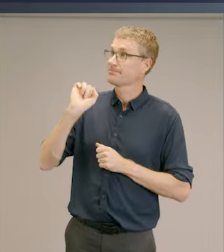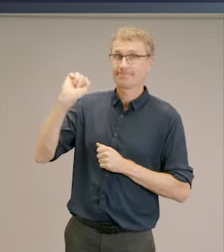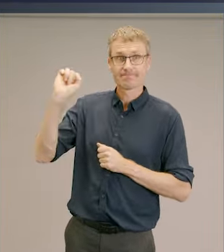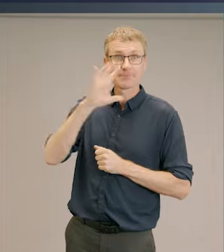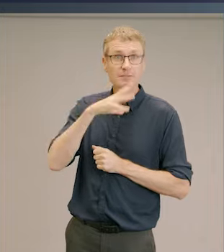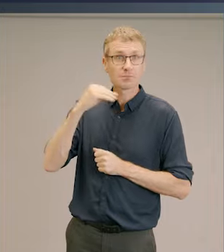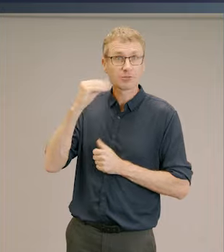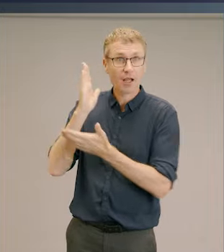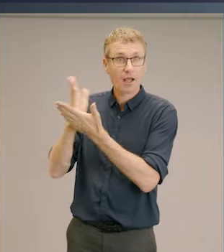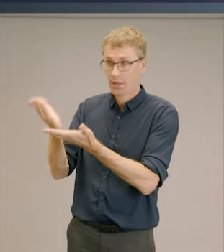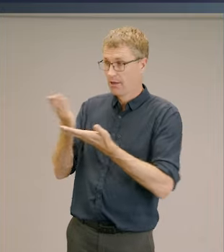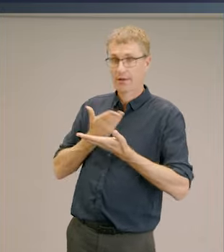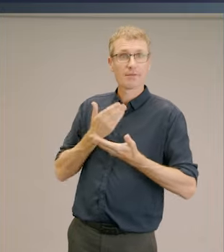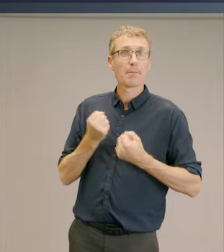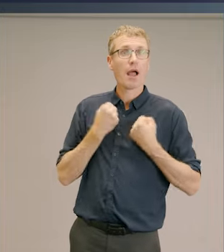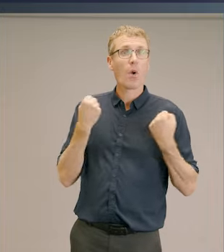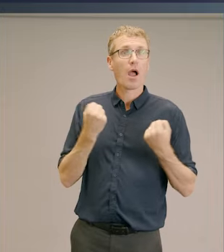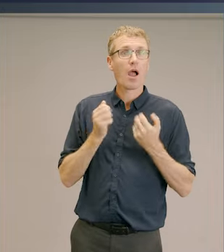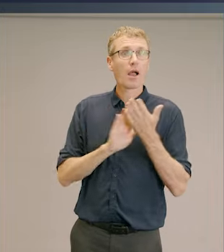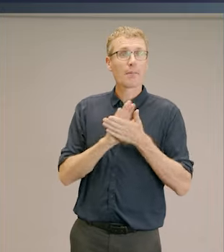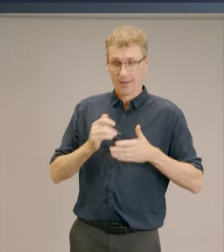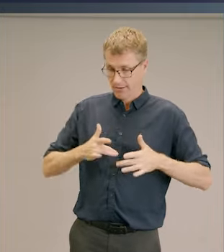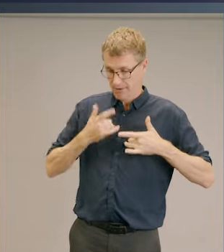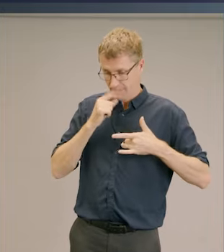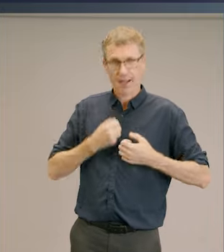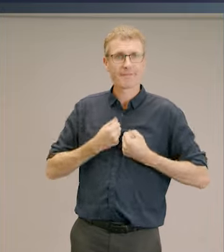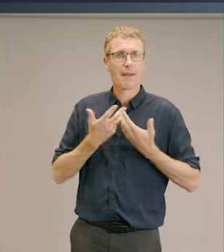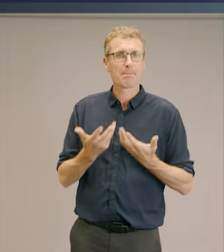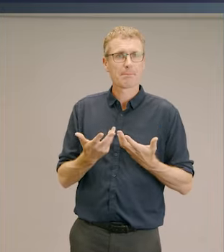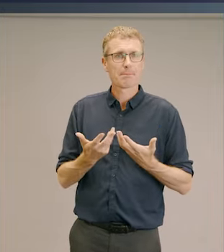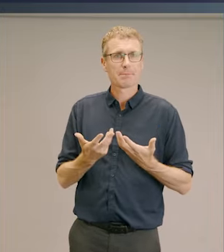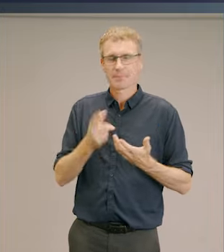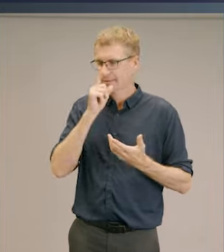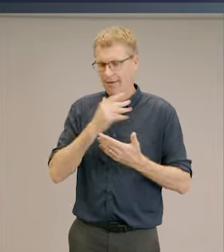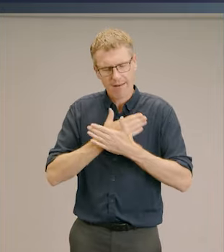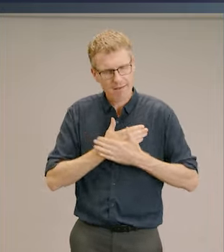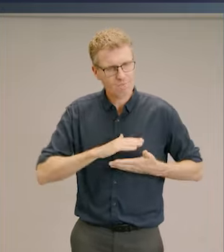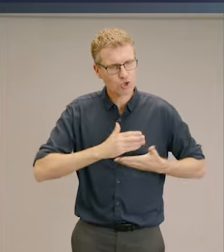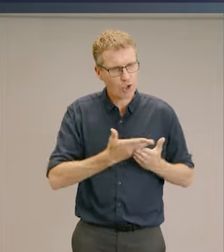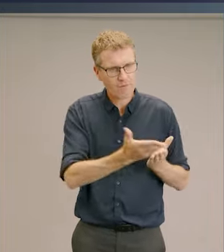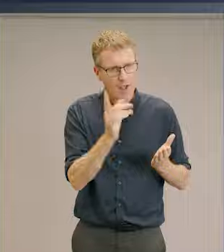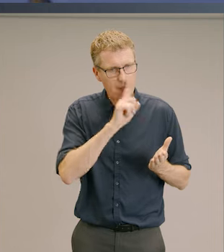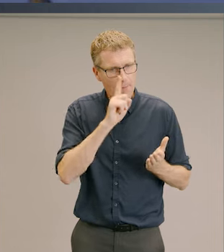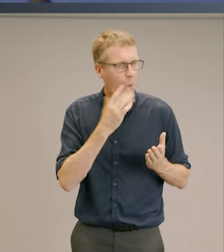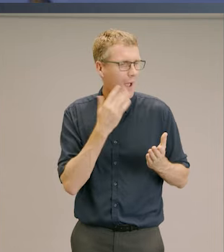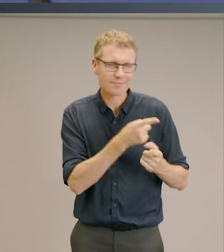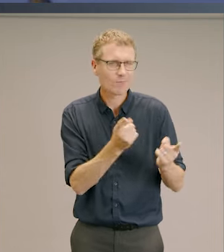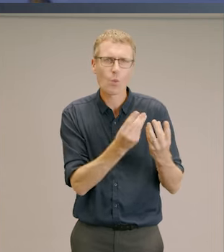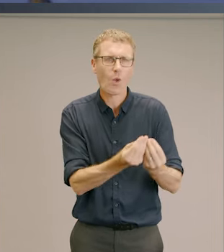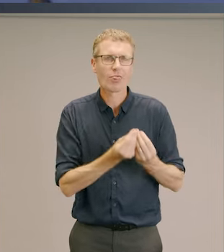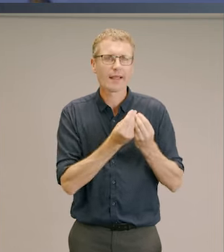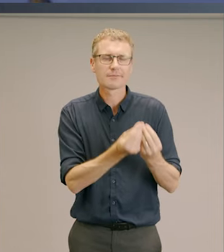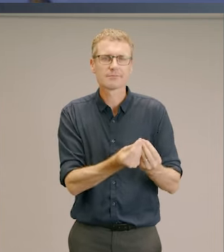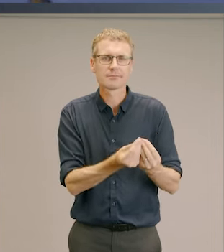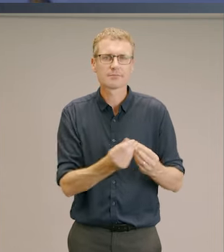come. It's his Spirit that will actually empower us to live surrendered lives,